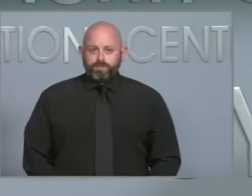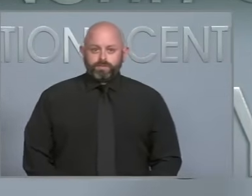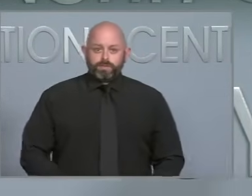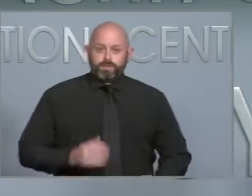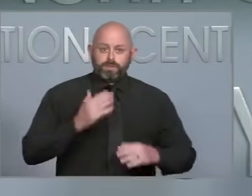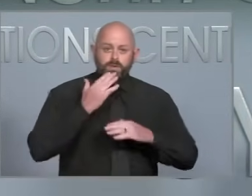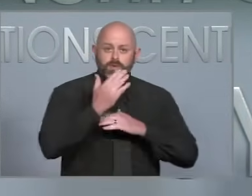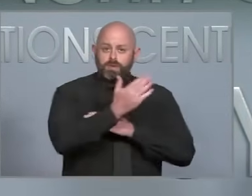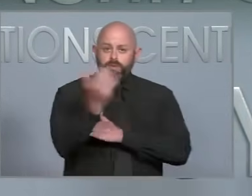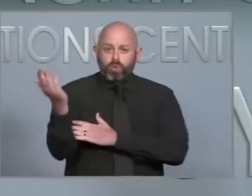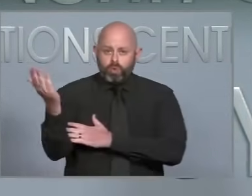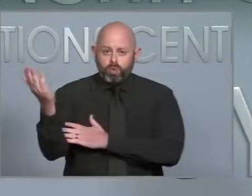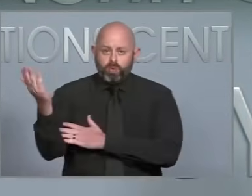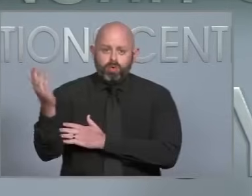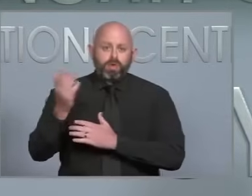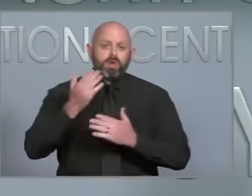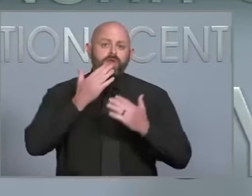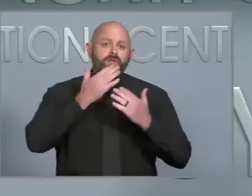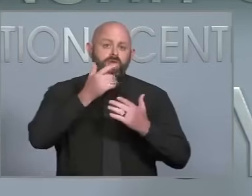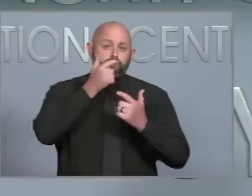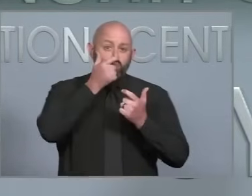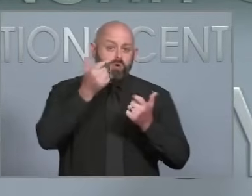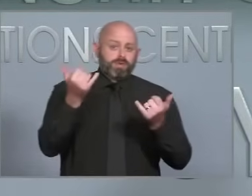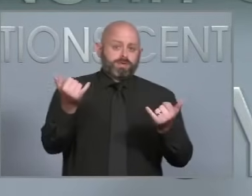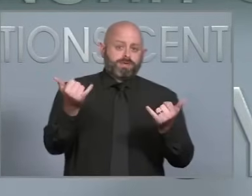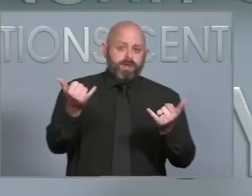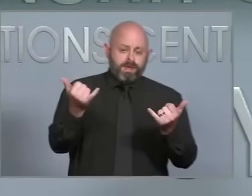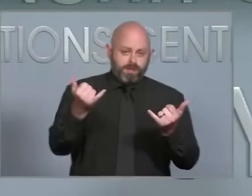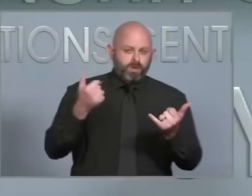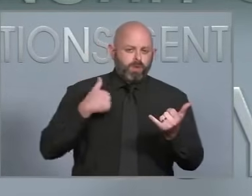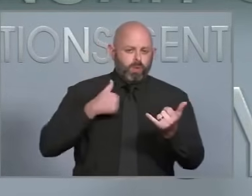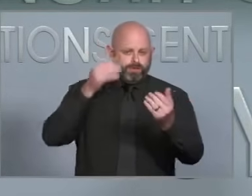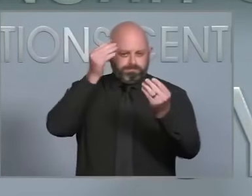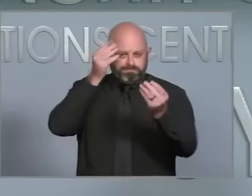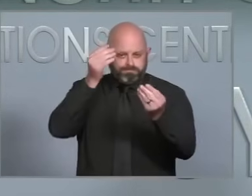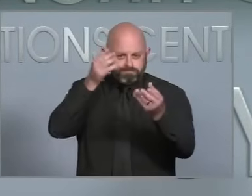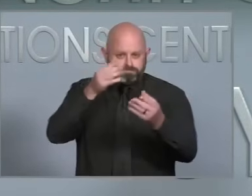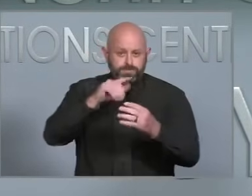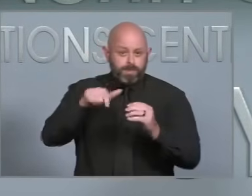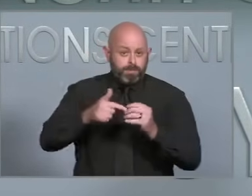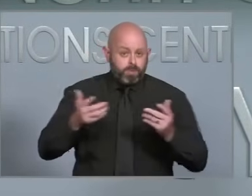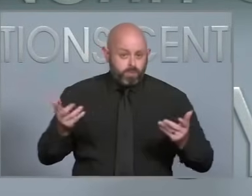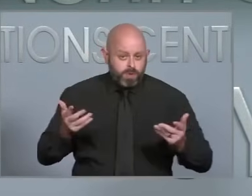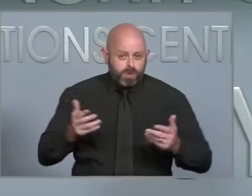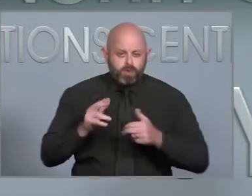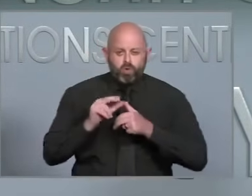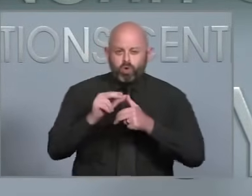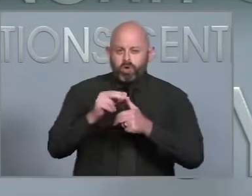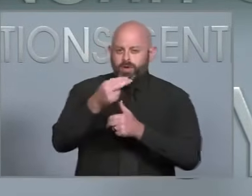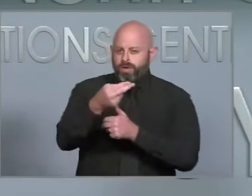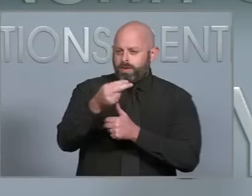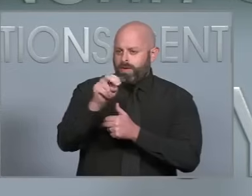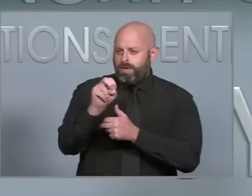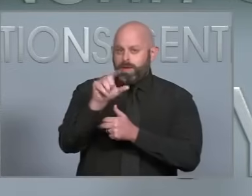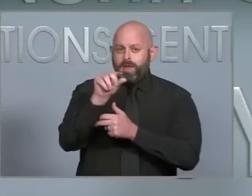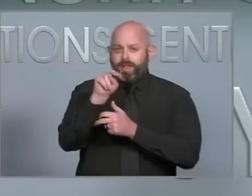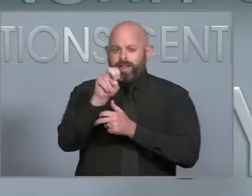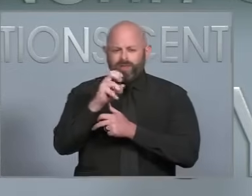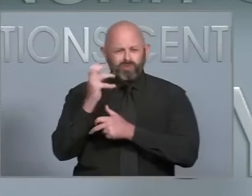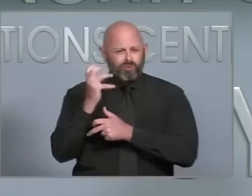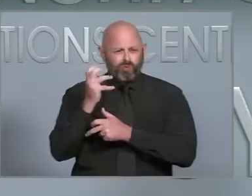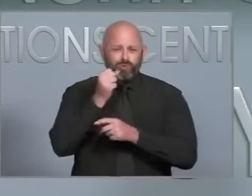Good morning, everybody, and thank you for joining us as we share the latest updates on Hurricane Helene's impacts across North